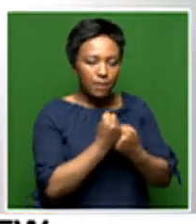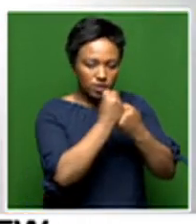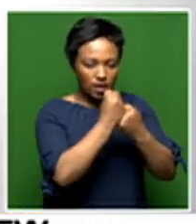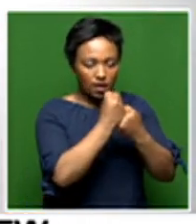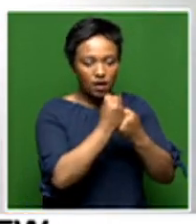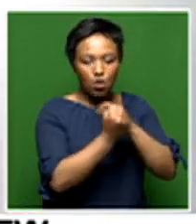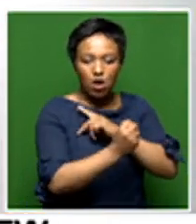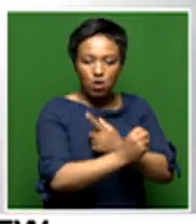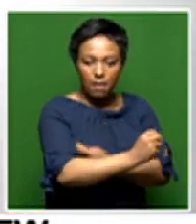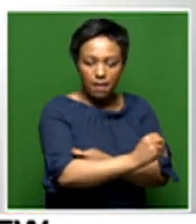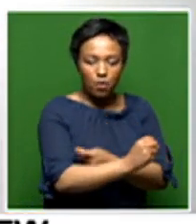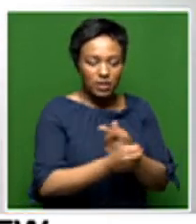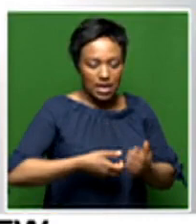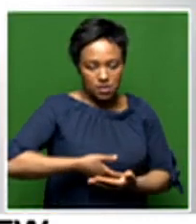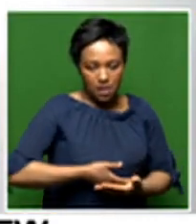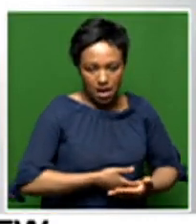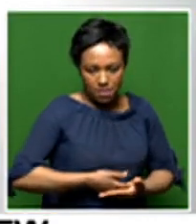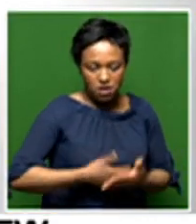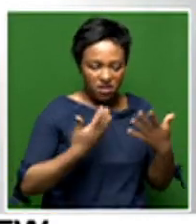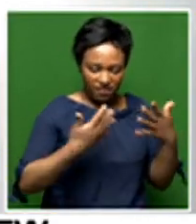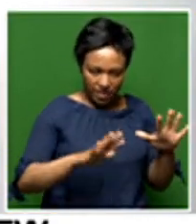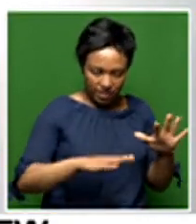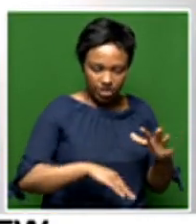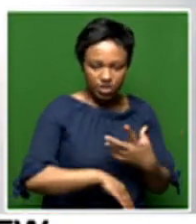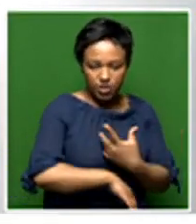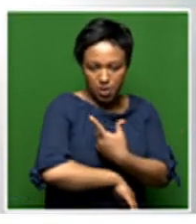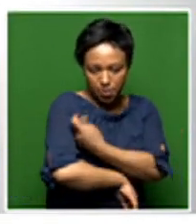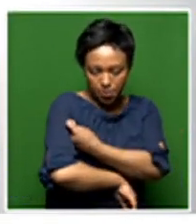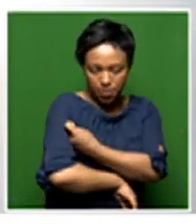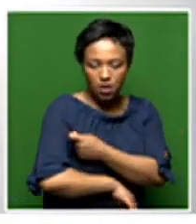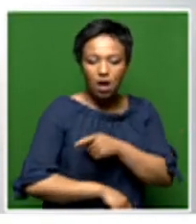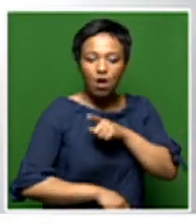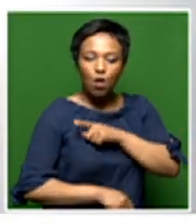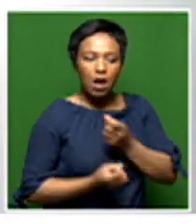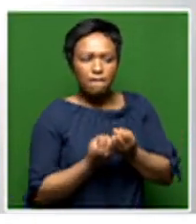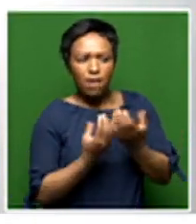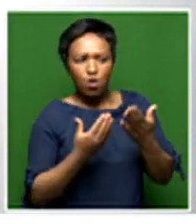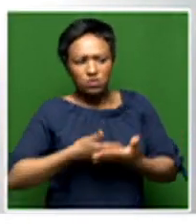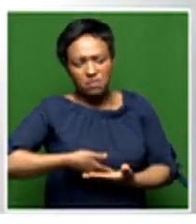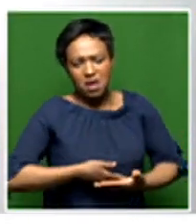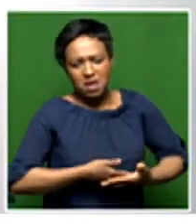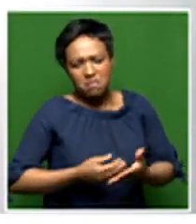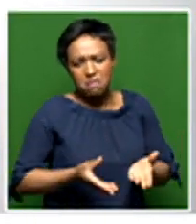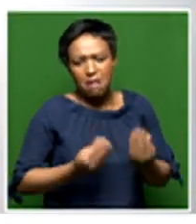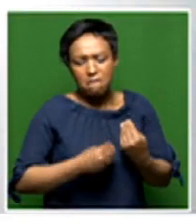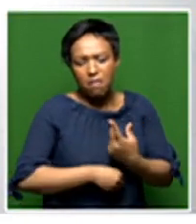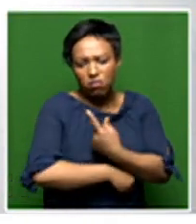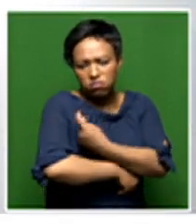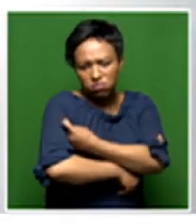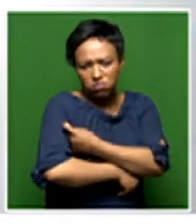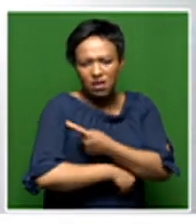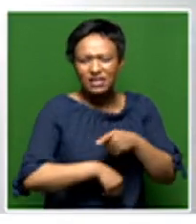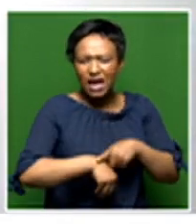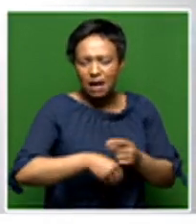it just as a child. As I say, for most of us, we would have got the vaccine